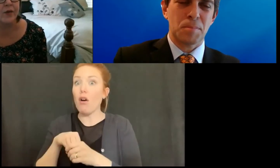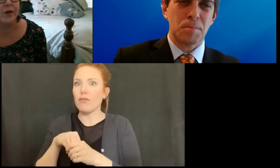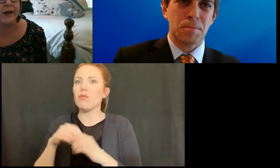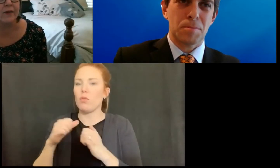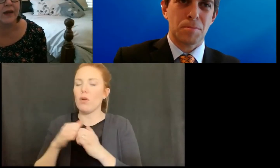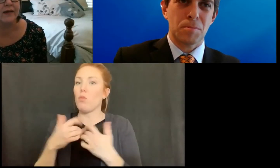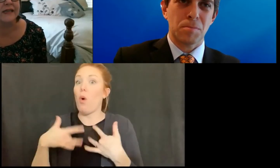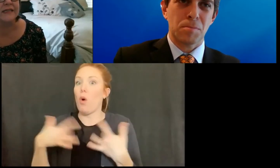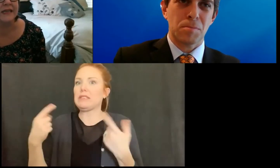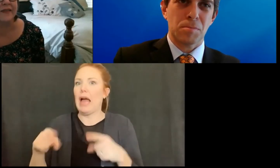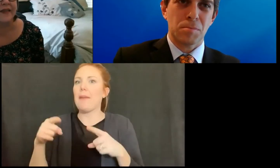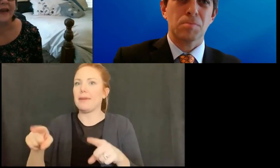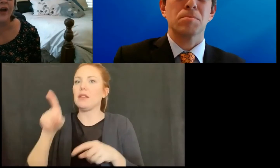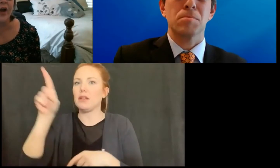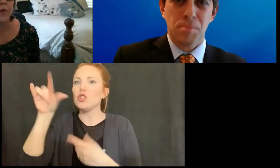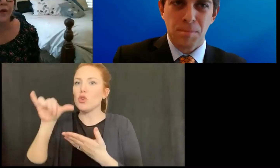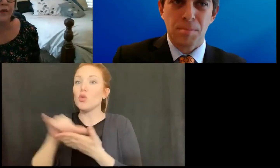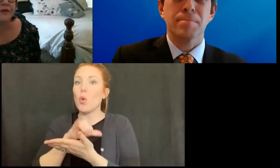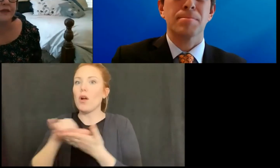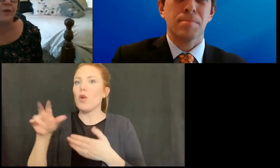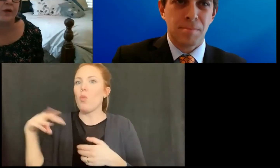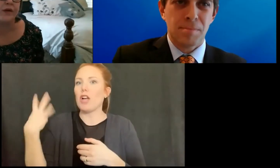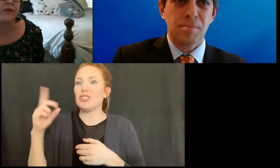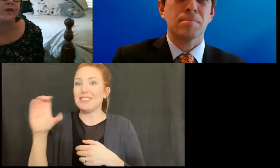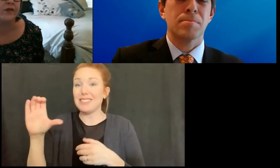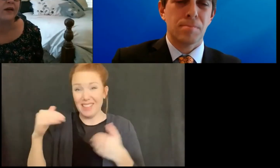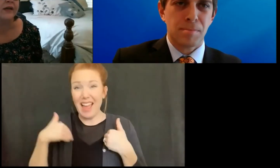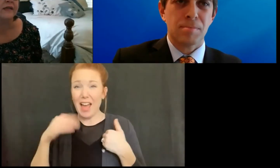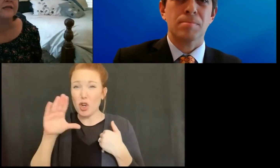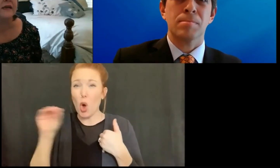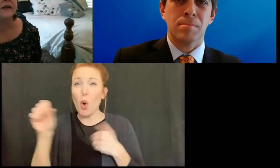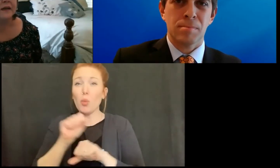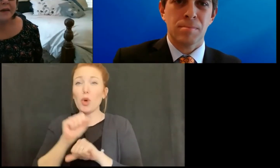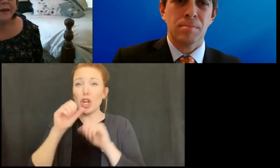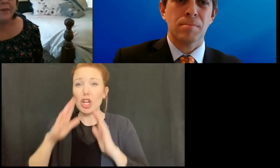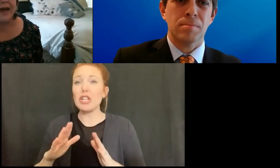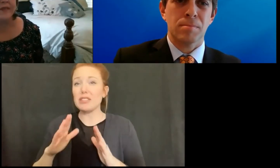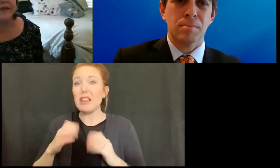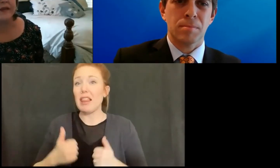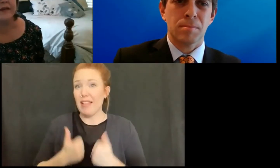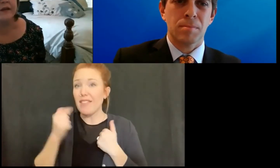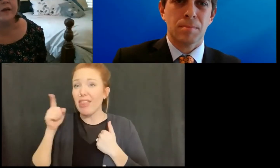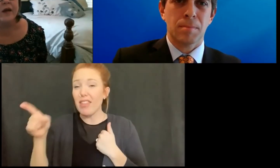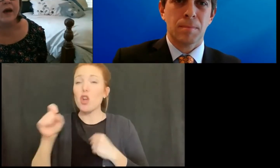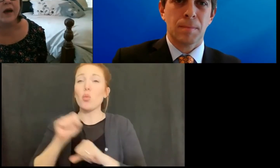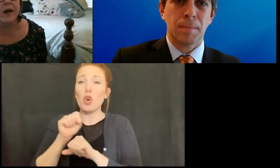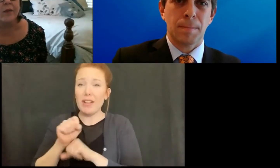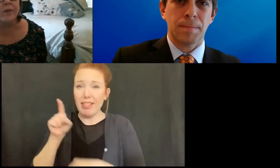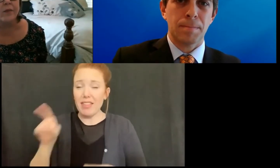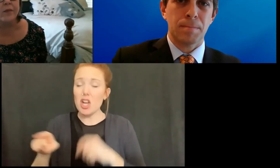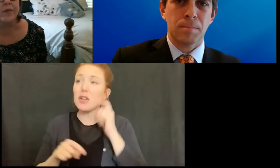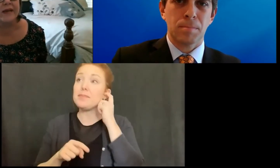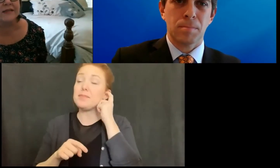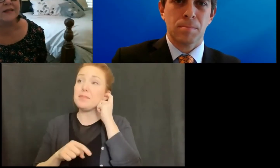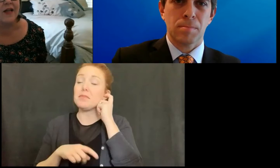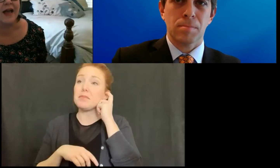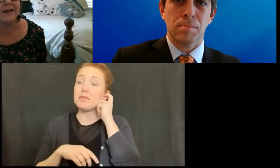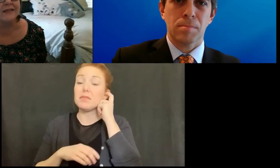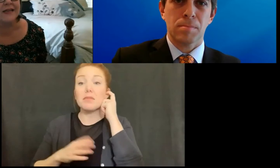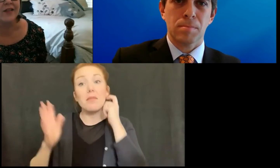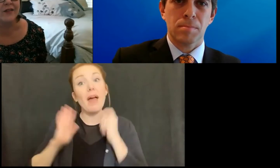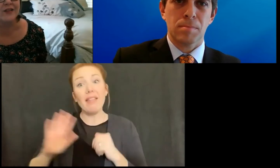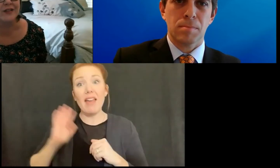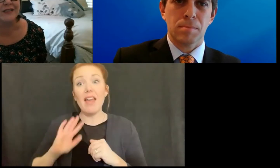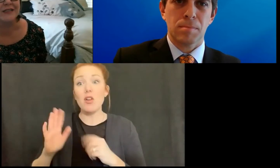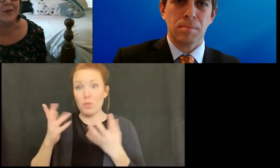in New York and DC. They had coworkers that worked in those areas. And back then, we still